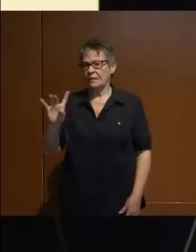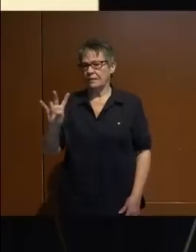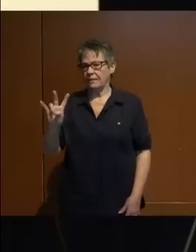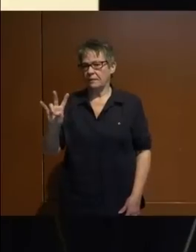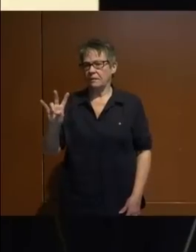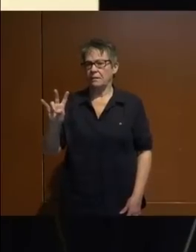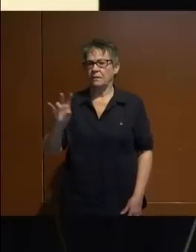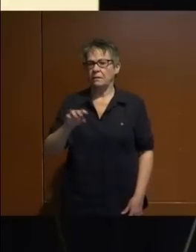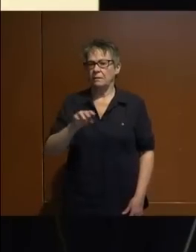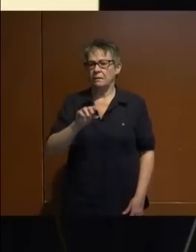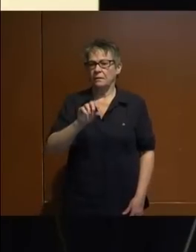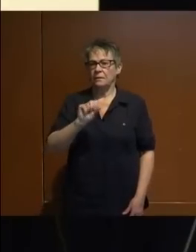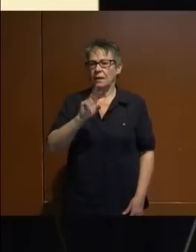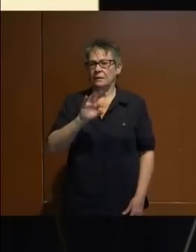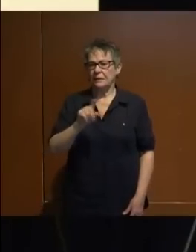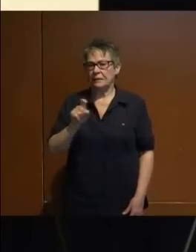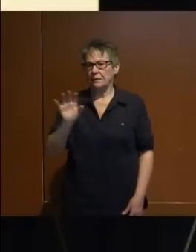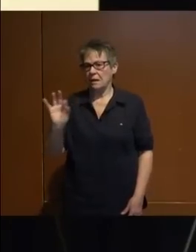9, Union,